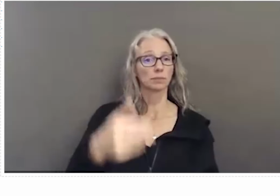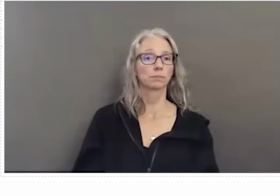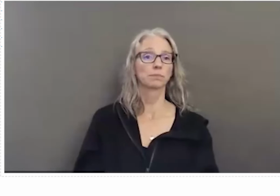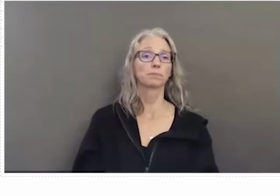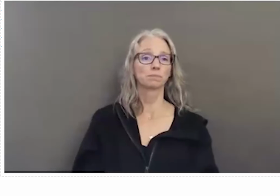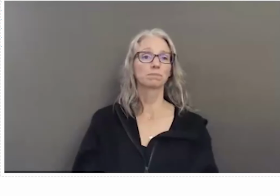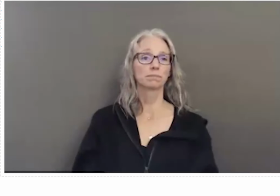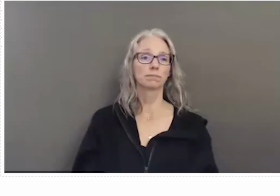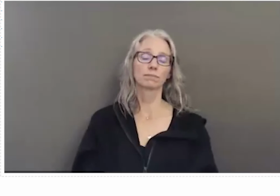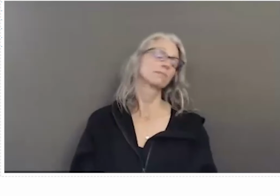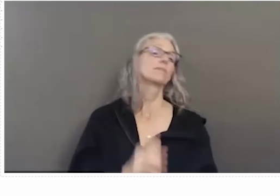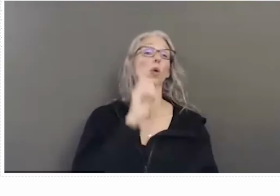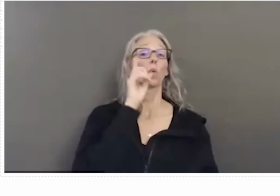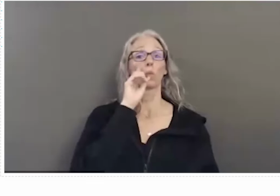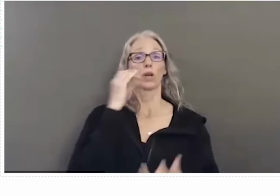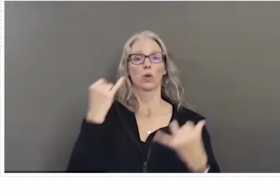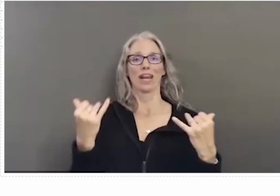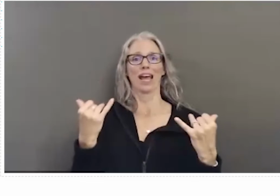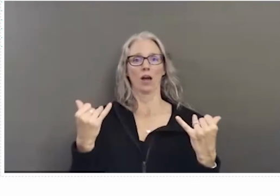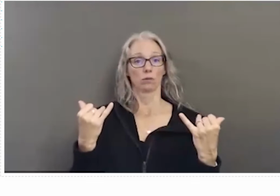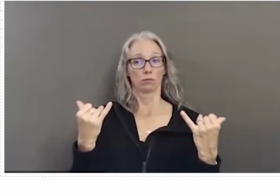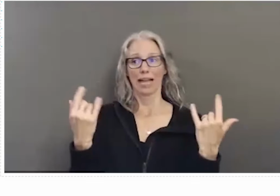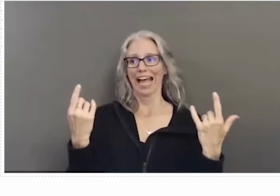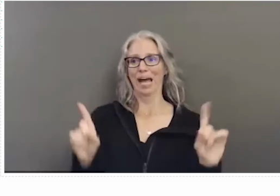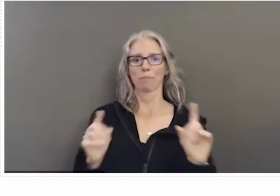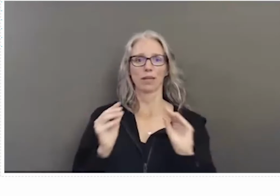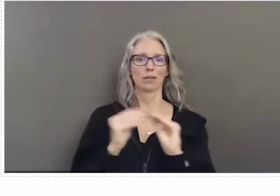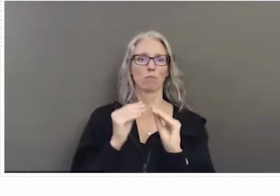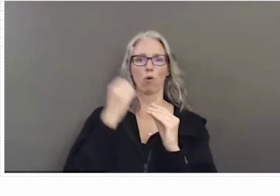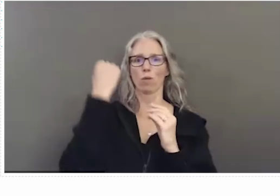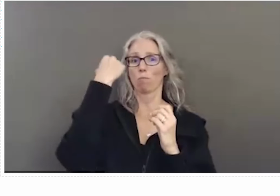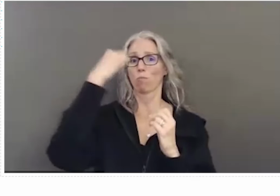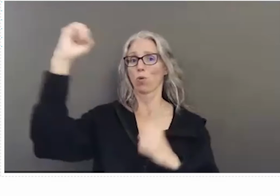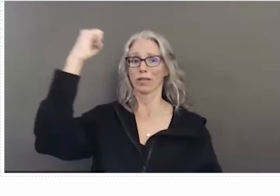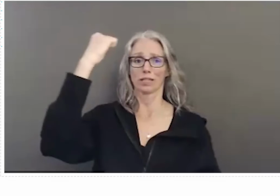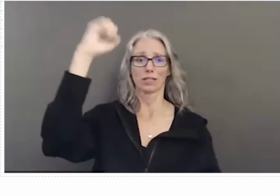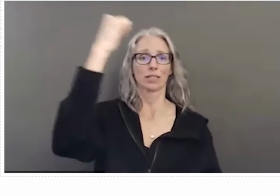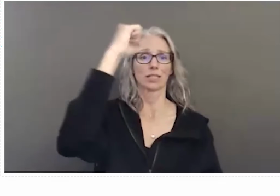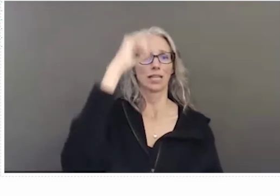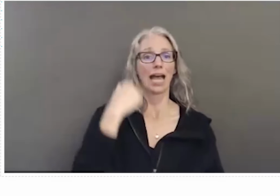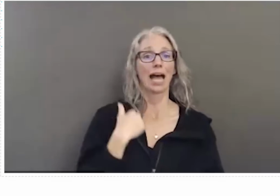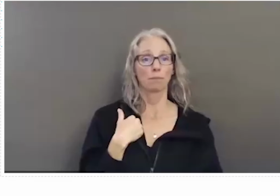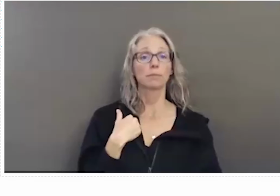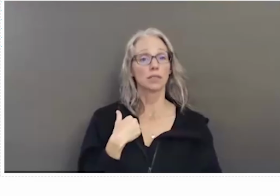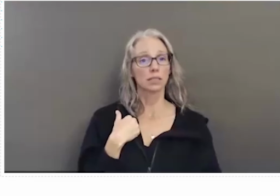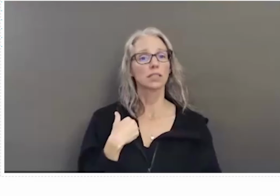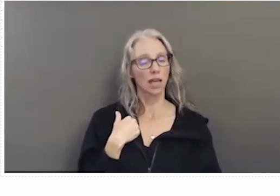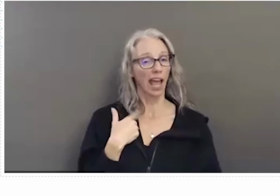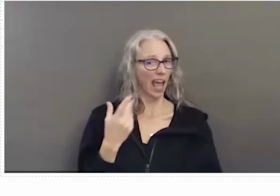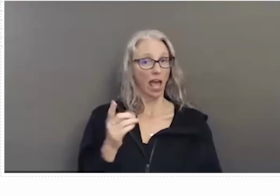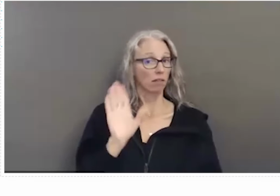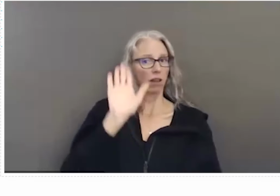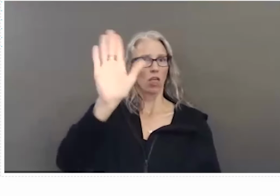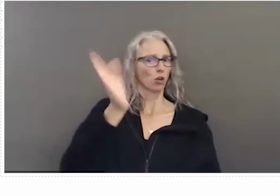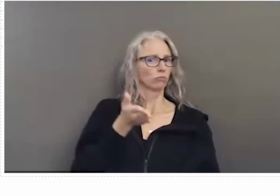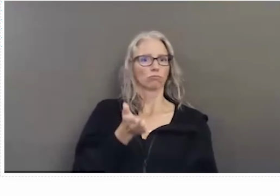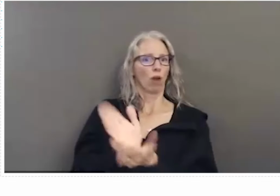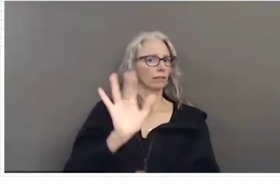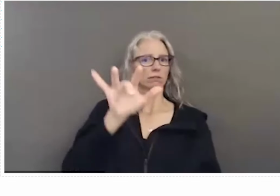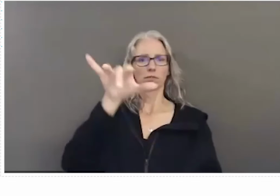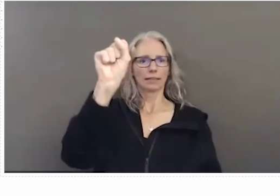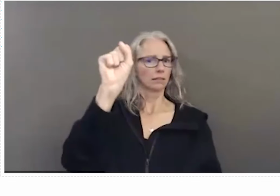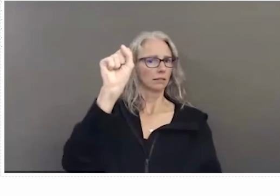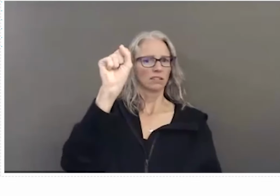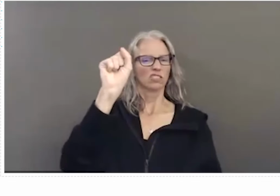the state of the world right now. And I think people are rightfully challenging corporations to take a hard look on